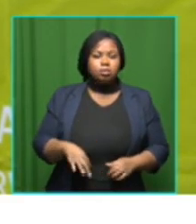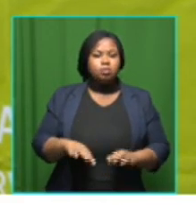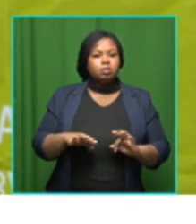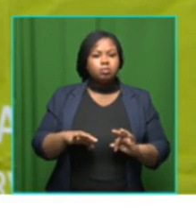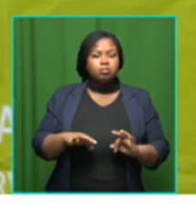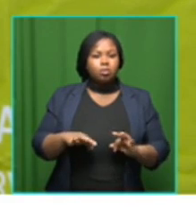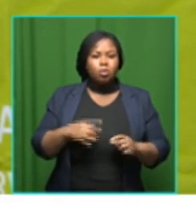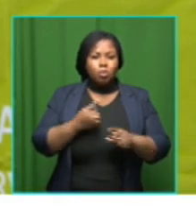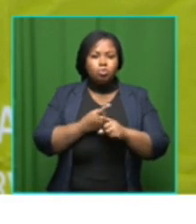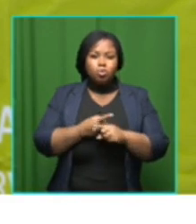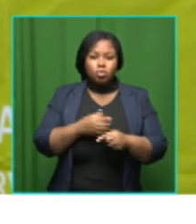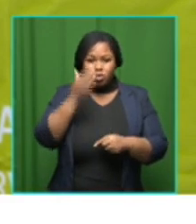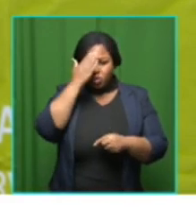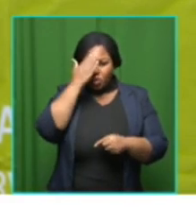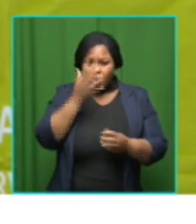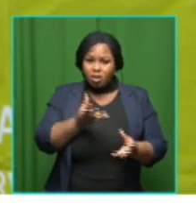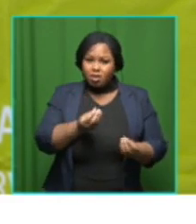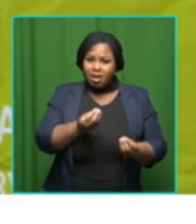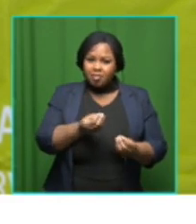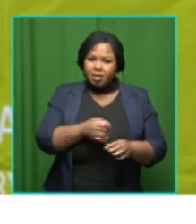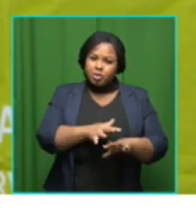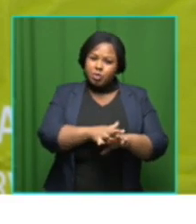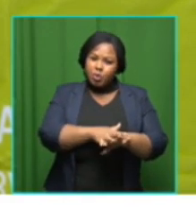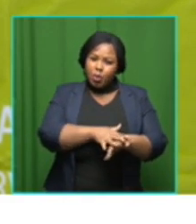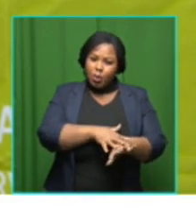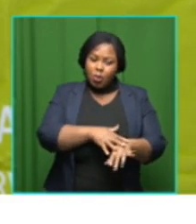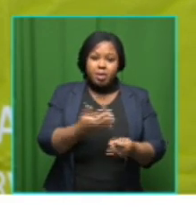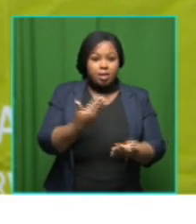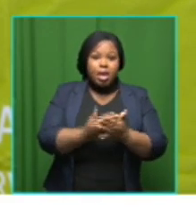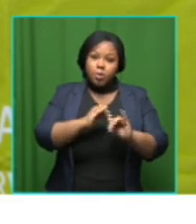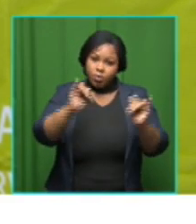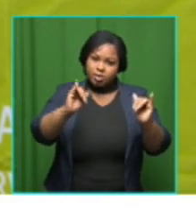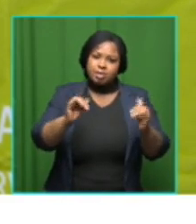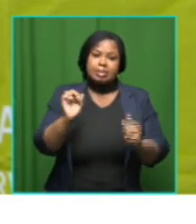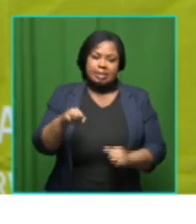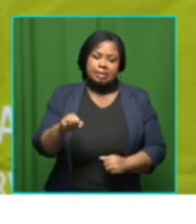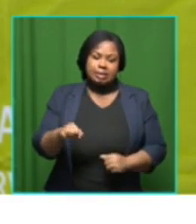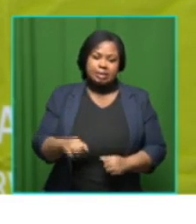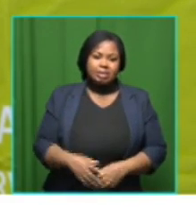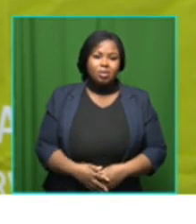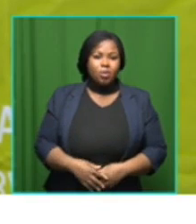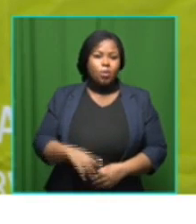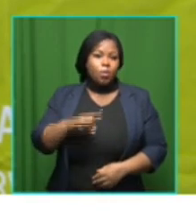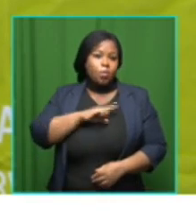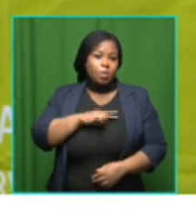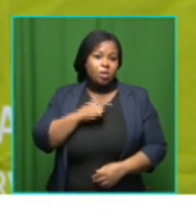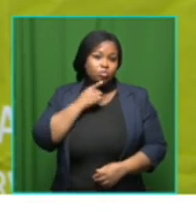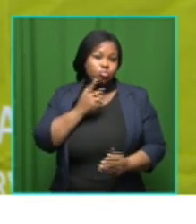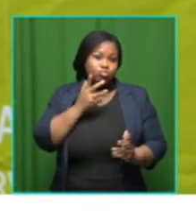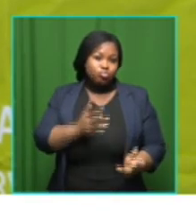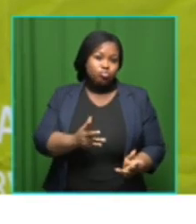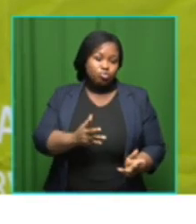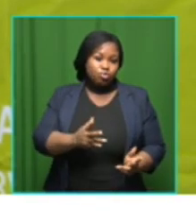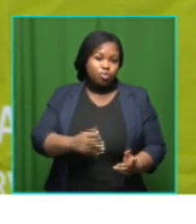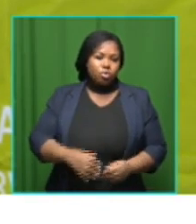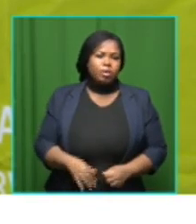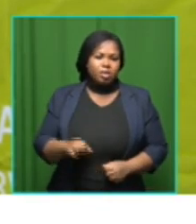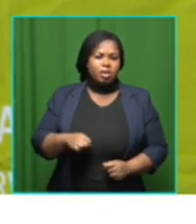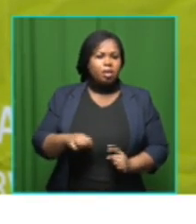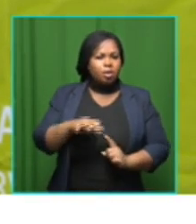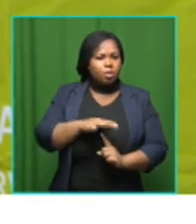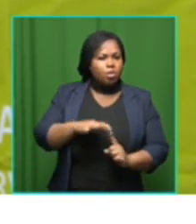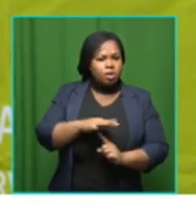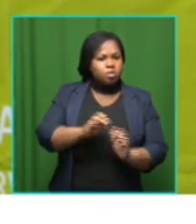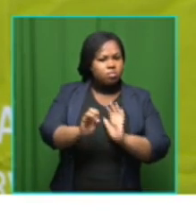we are seeing the numbers moving the way they're doing is actually based on the particular conditions which you can see. And